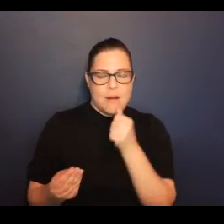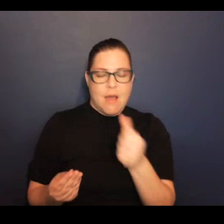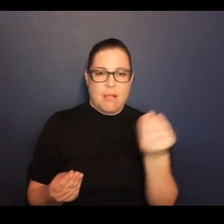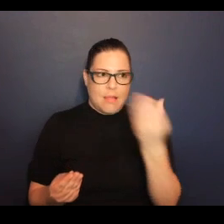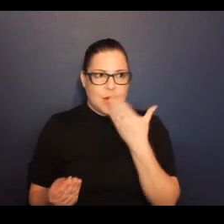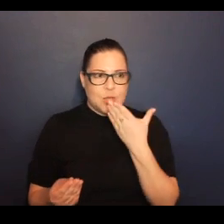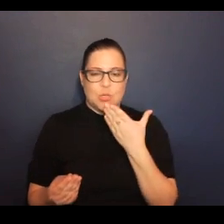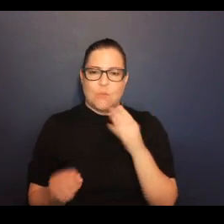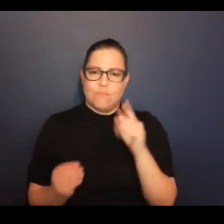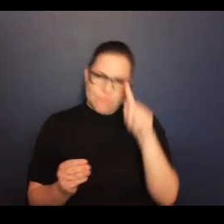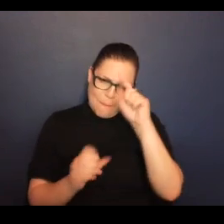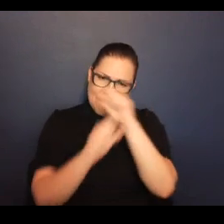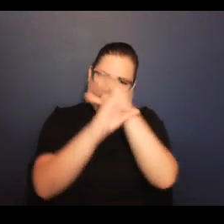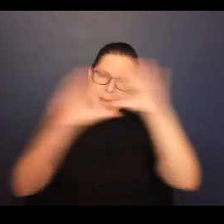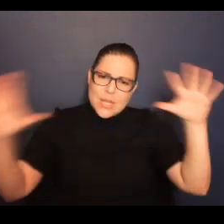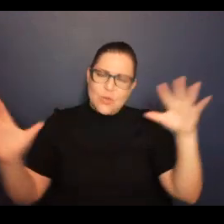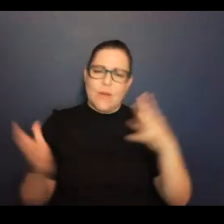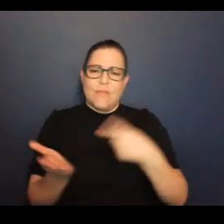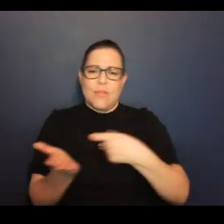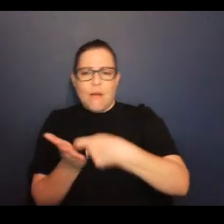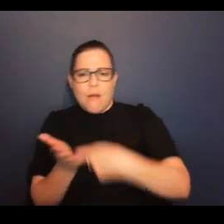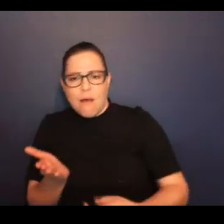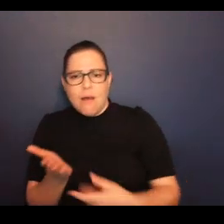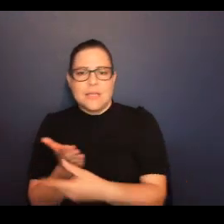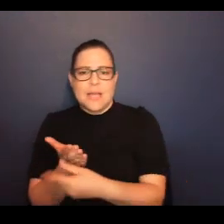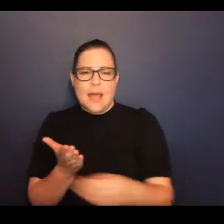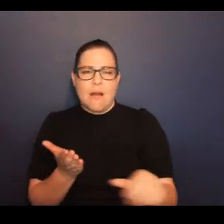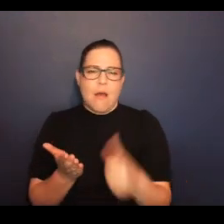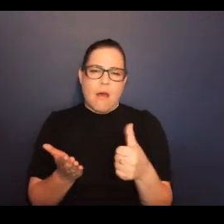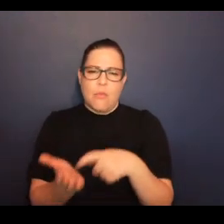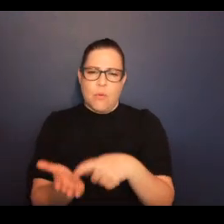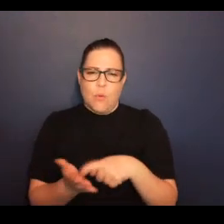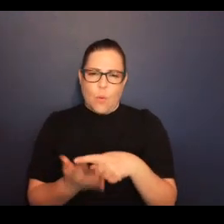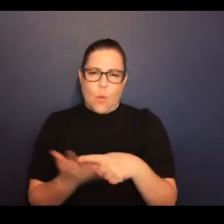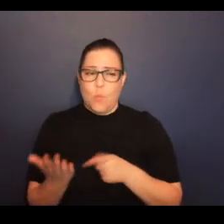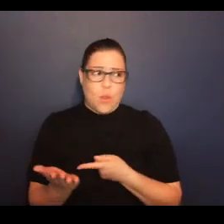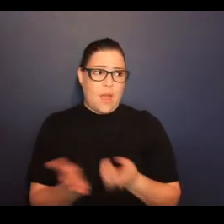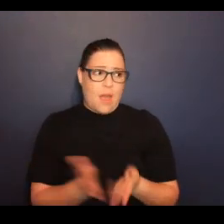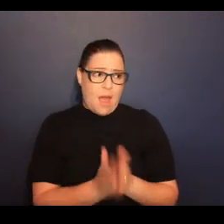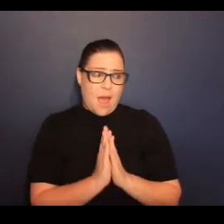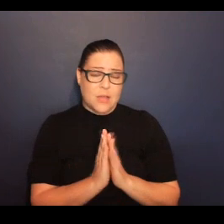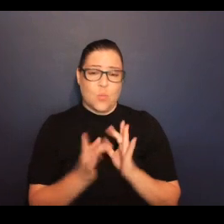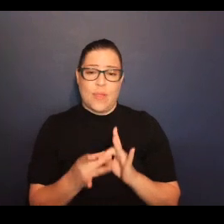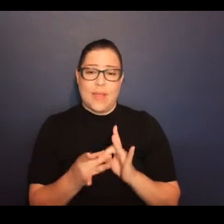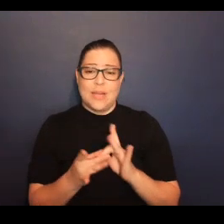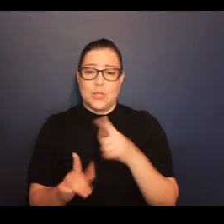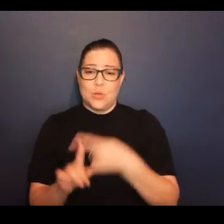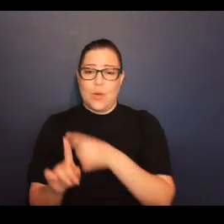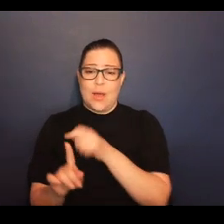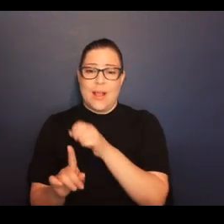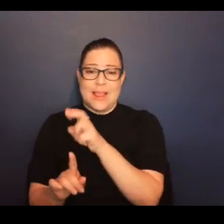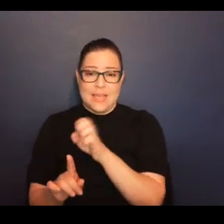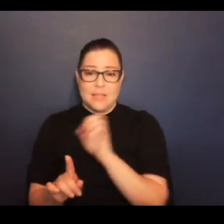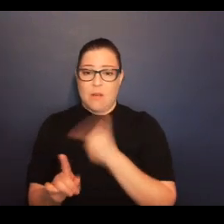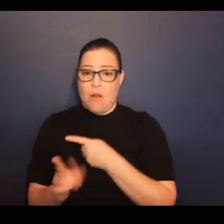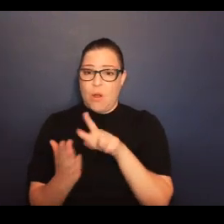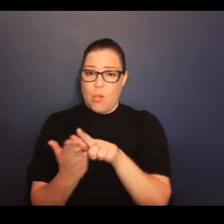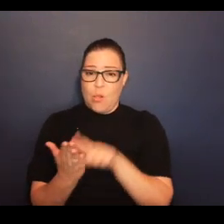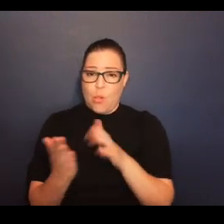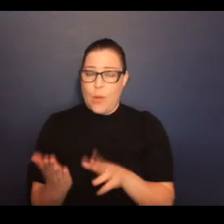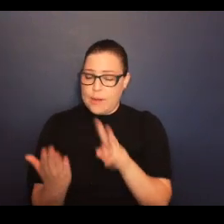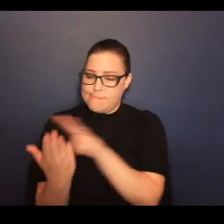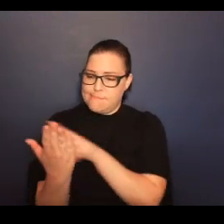of the build out costs, as well as some of the other things that we've asked as far as our lease. We had our attorney take a look at the lease,